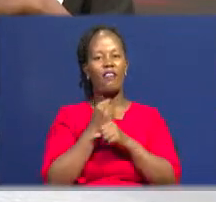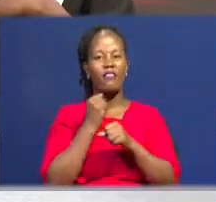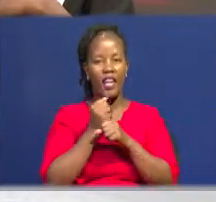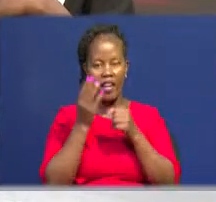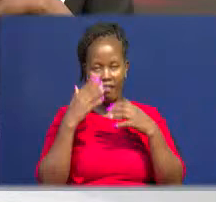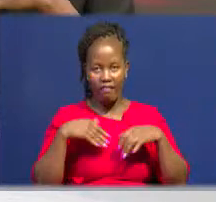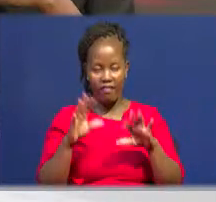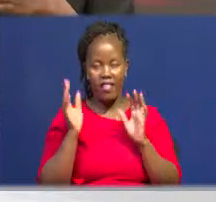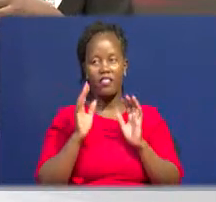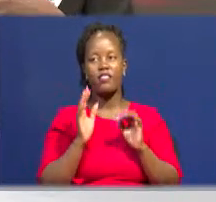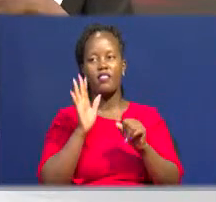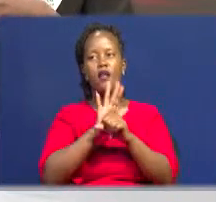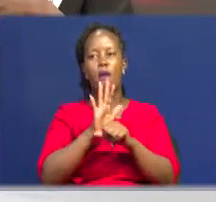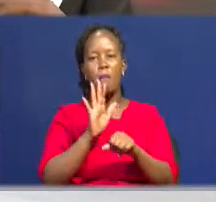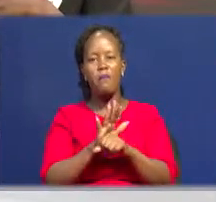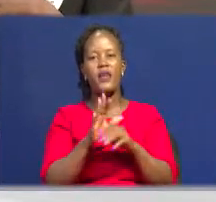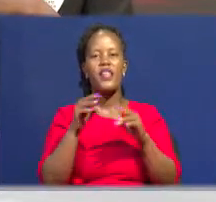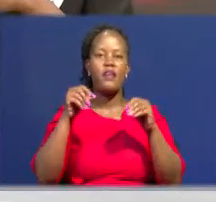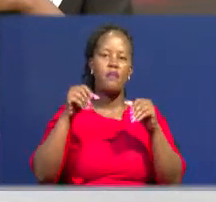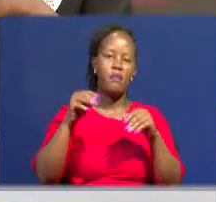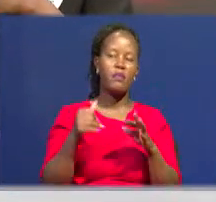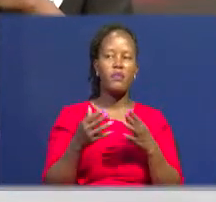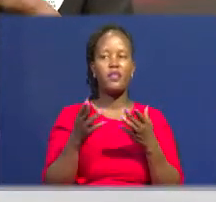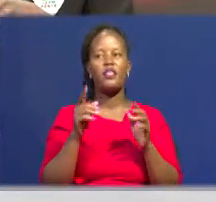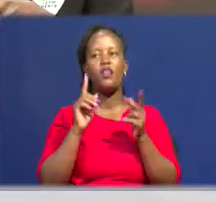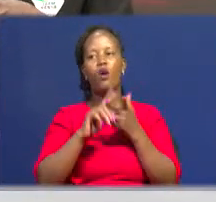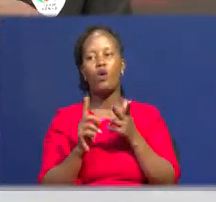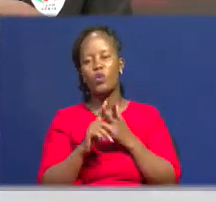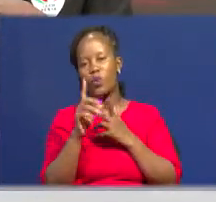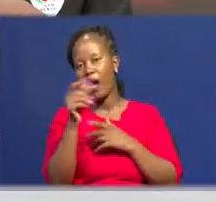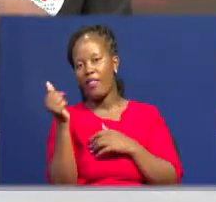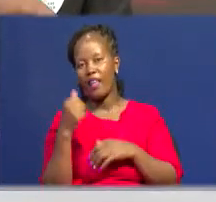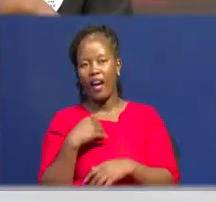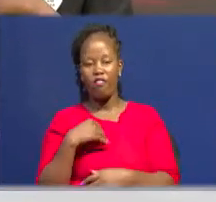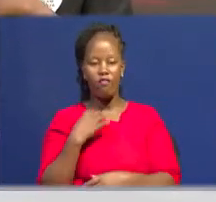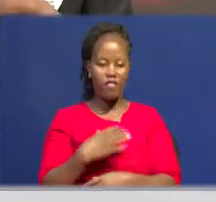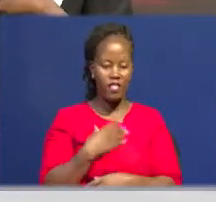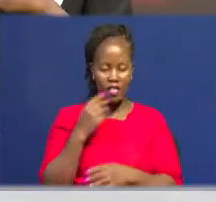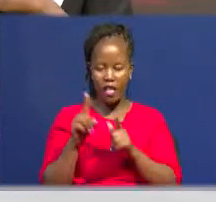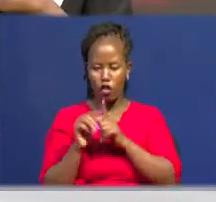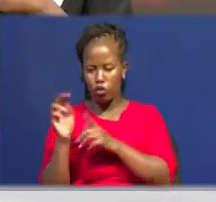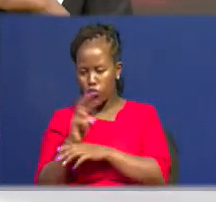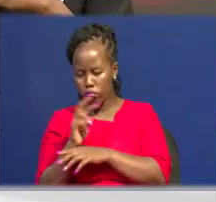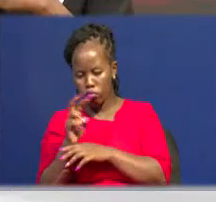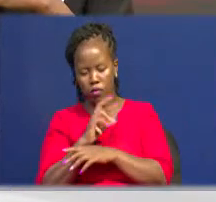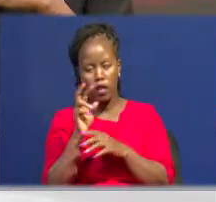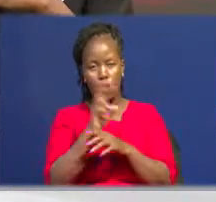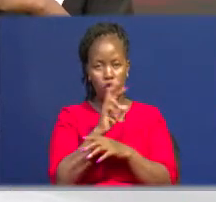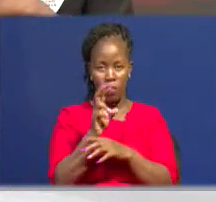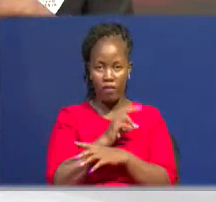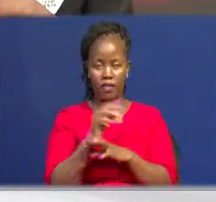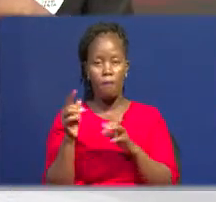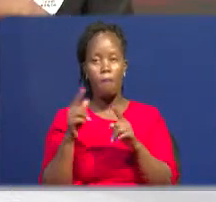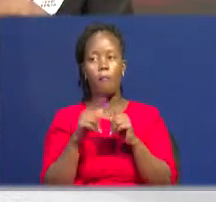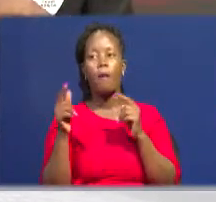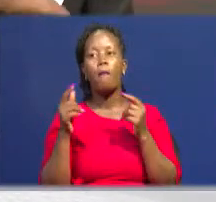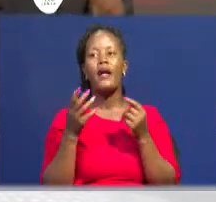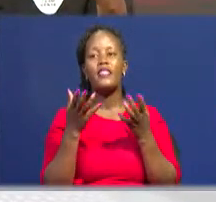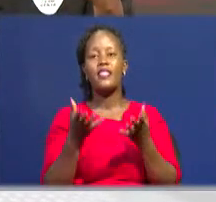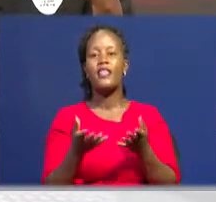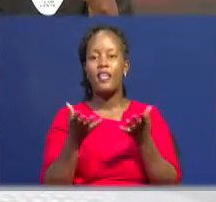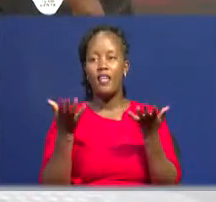events, some of them had done some pilots, some of them had not done anything. But you see, the capacity is now building